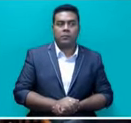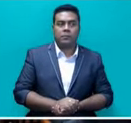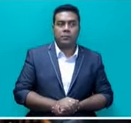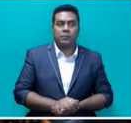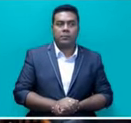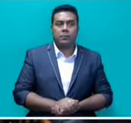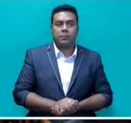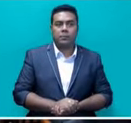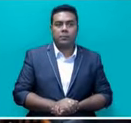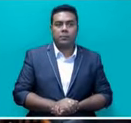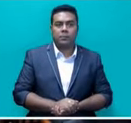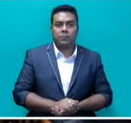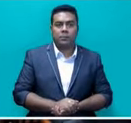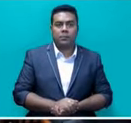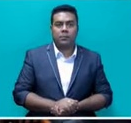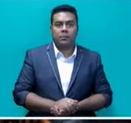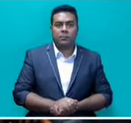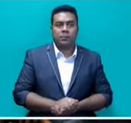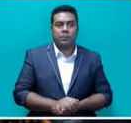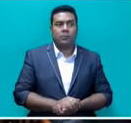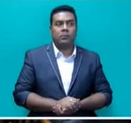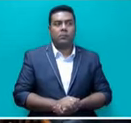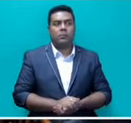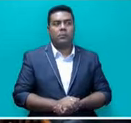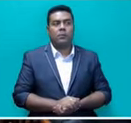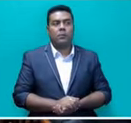Tanya Wanganeka, you have the floor.